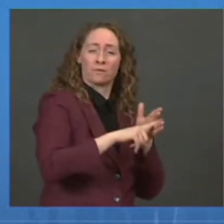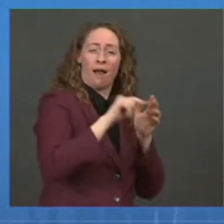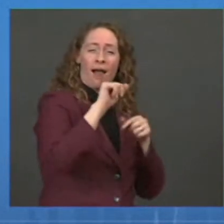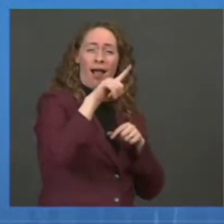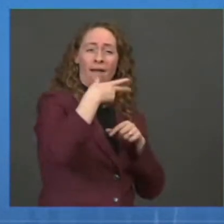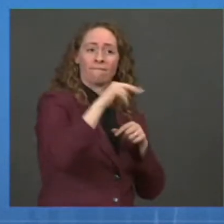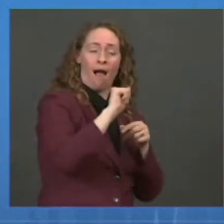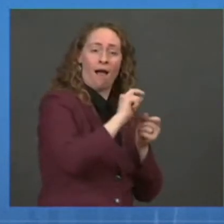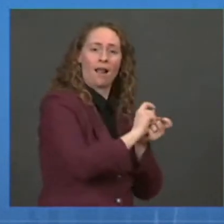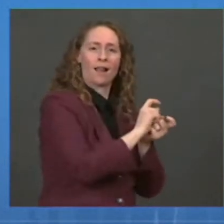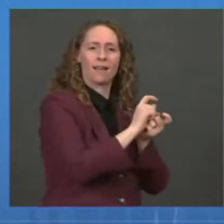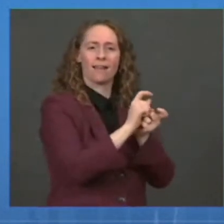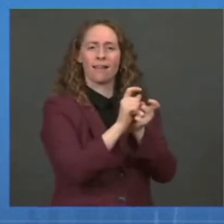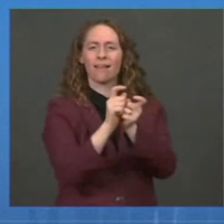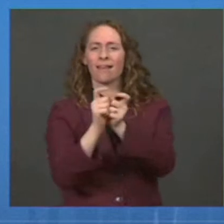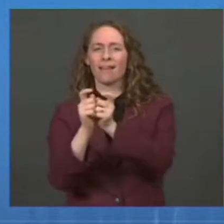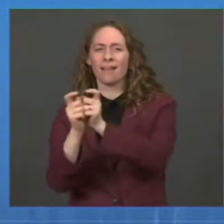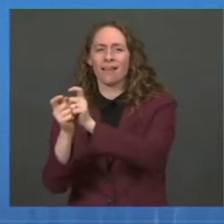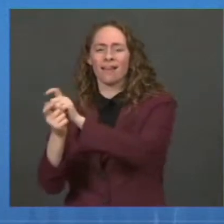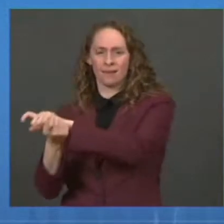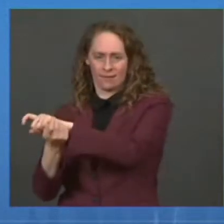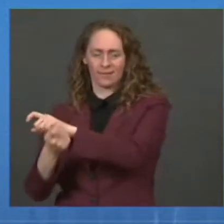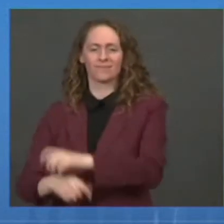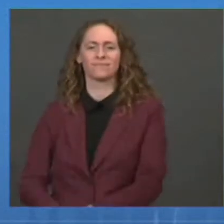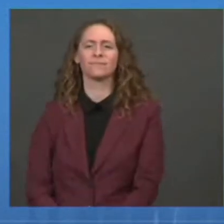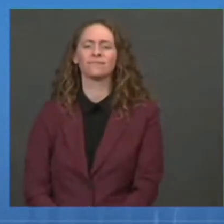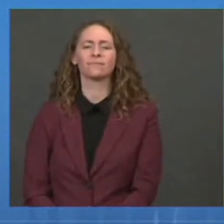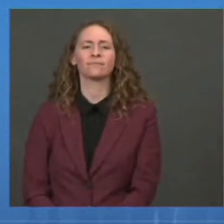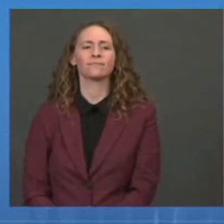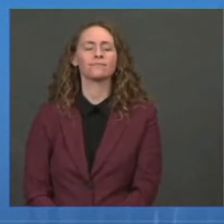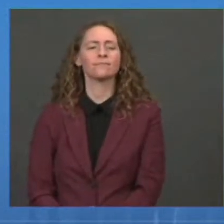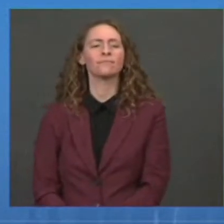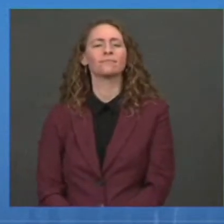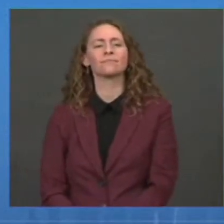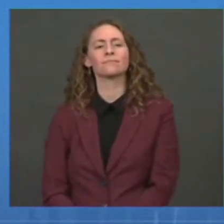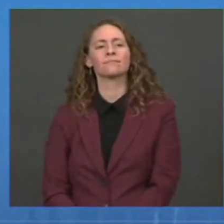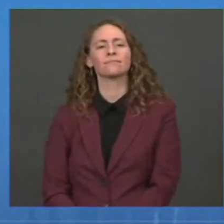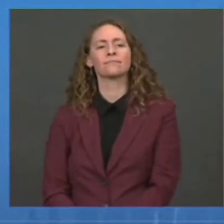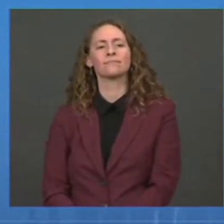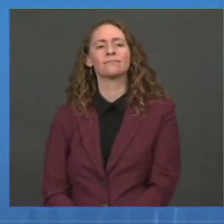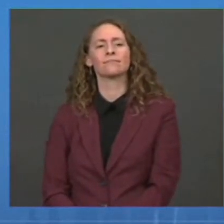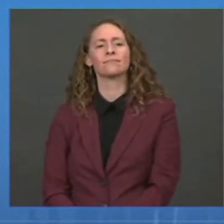means, for example, if you look on the left with Delta, on the very top, you see